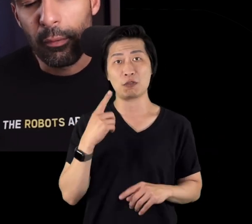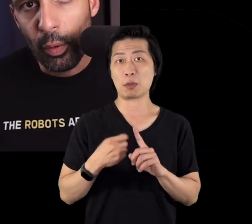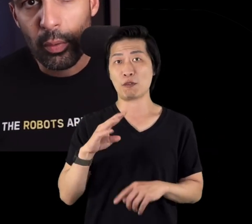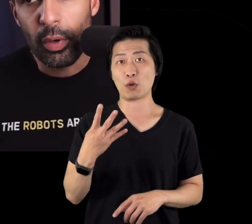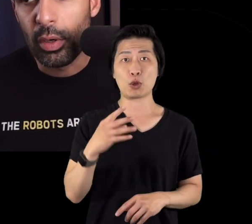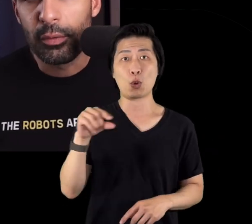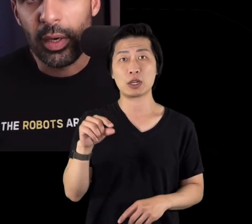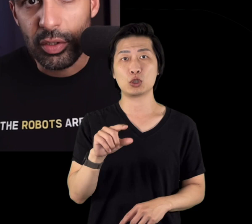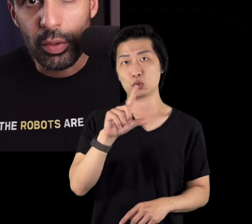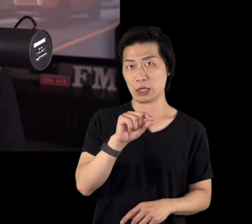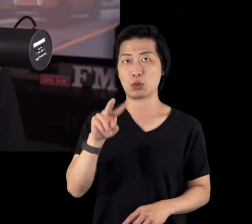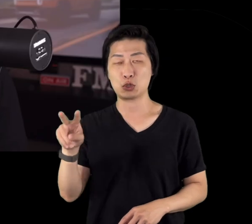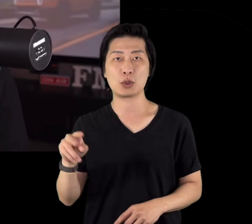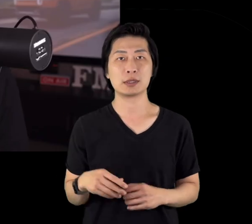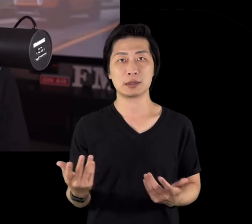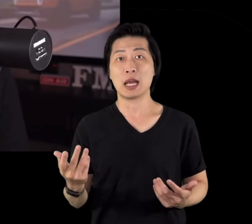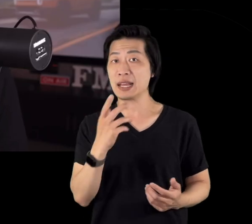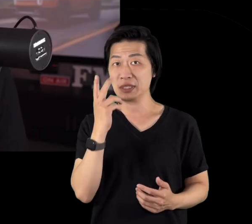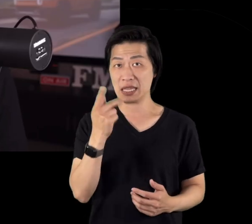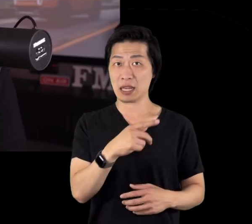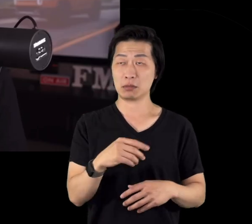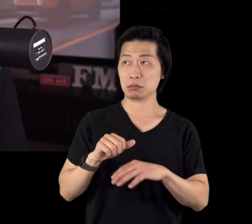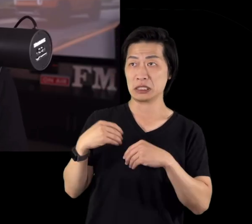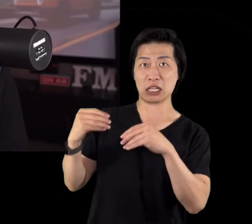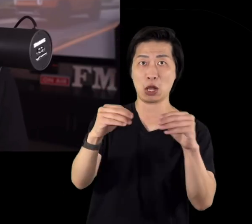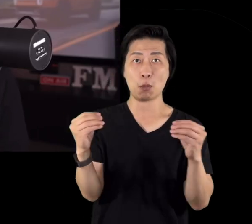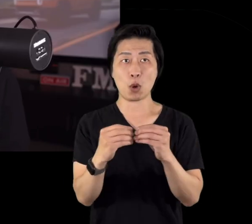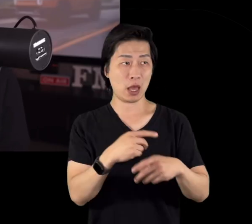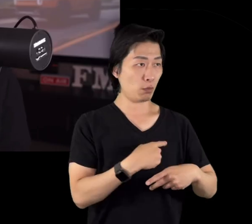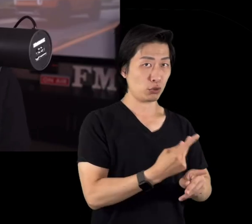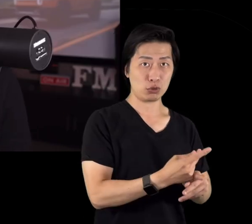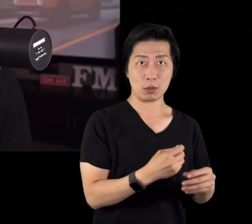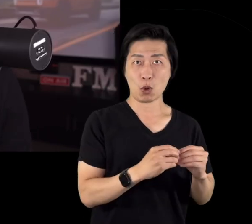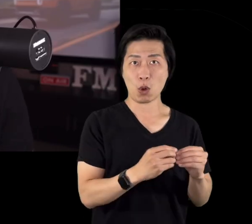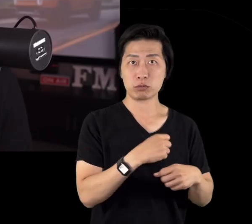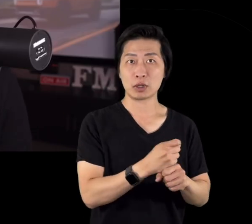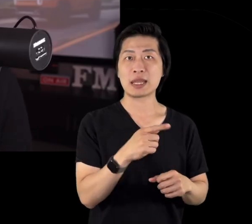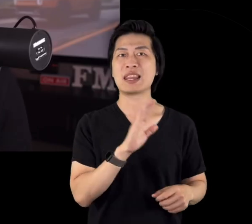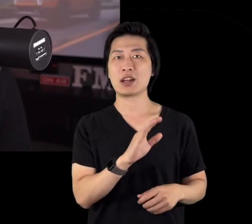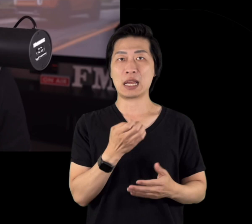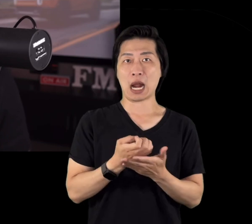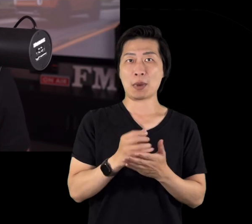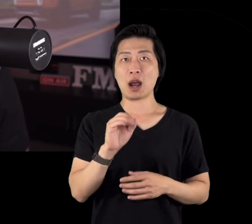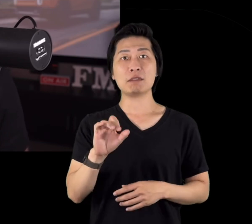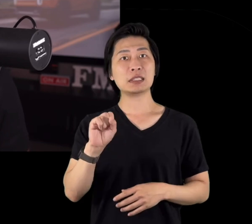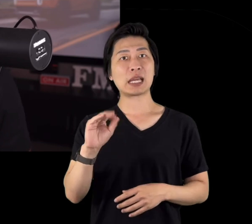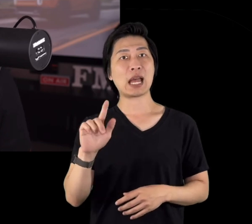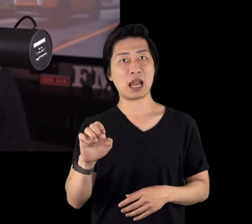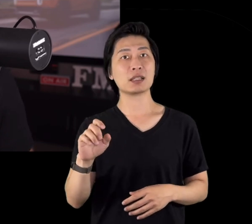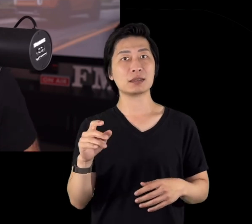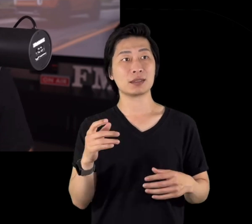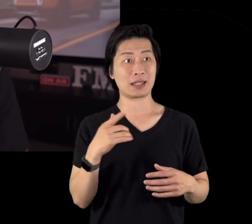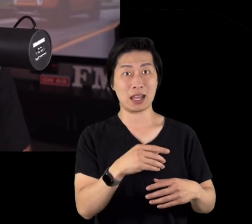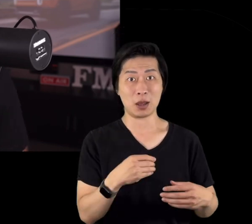from the fourth quarter of 22. So again, as they're delivering more, as they're producing more, their economies of scale is kicking in, where